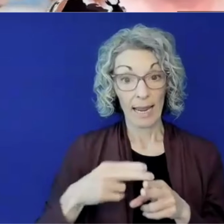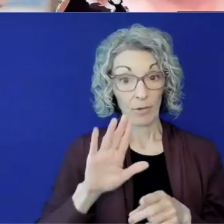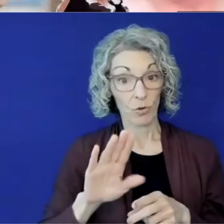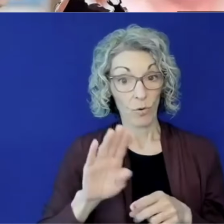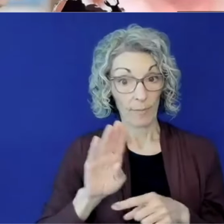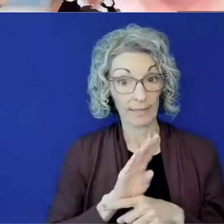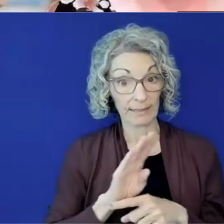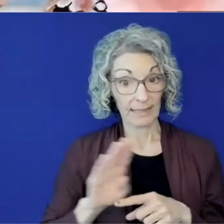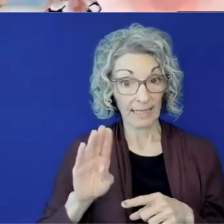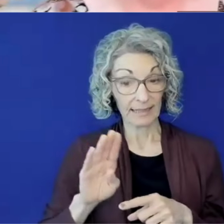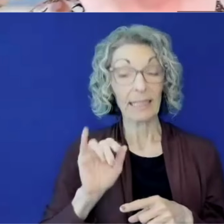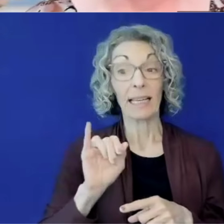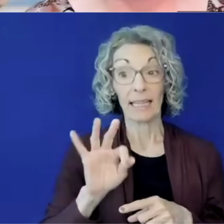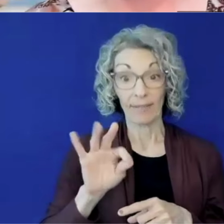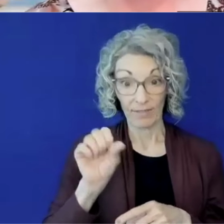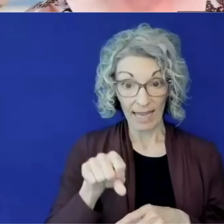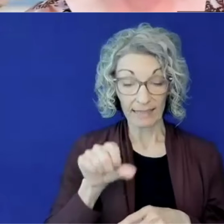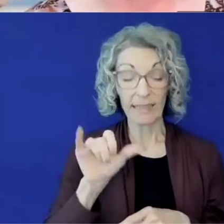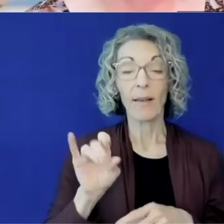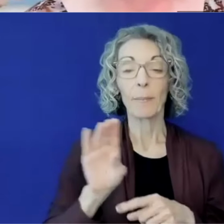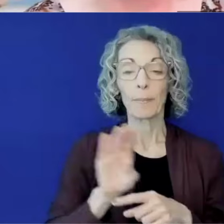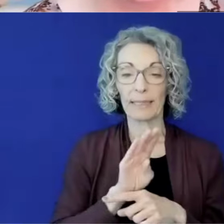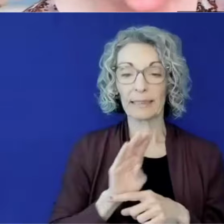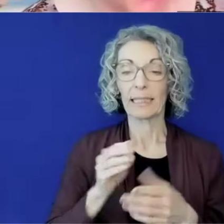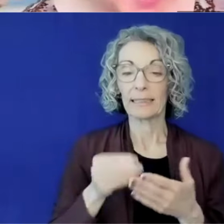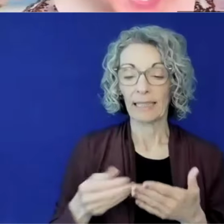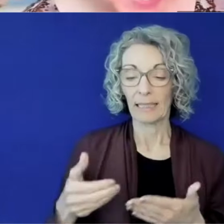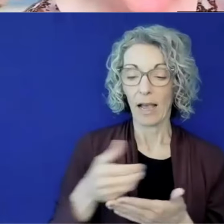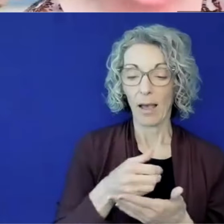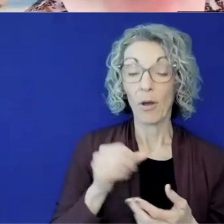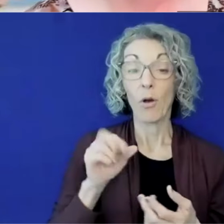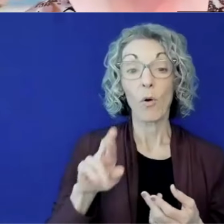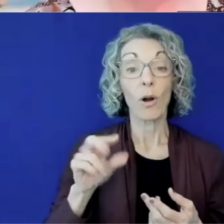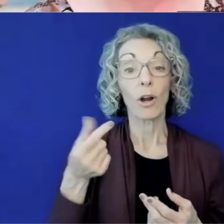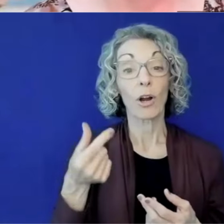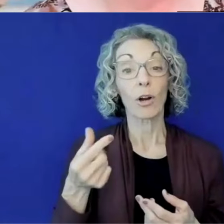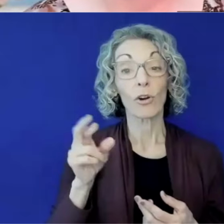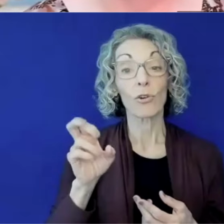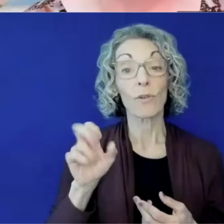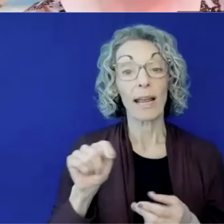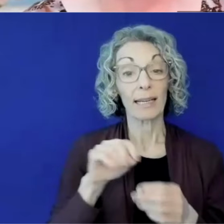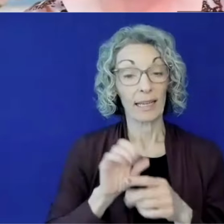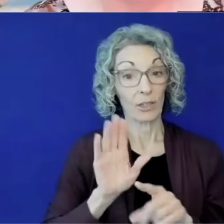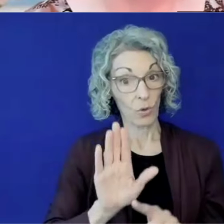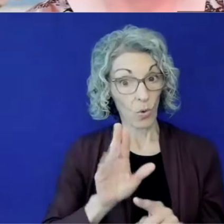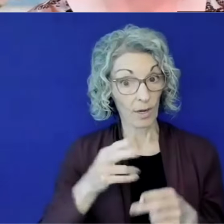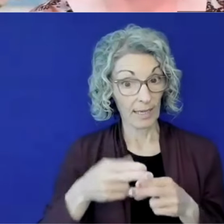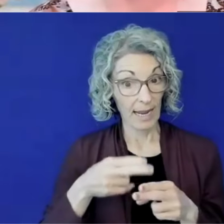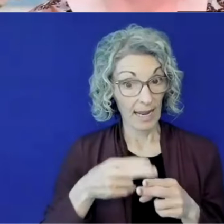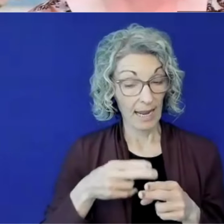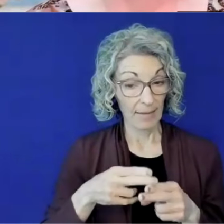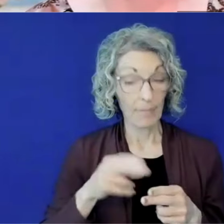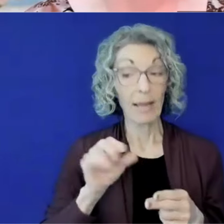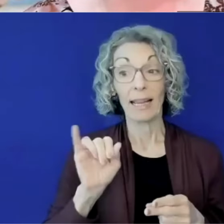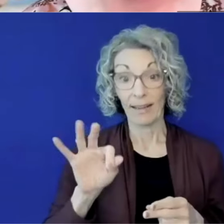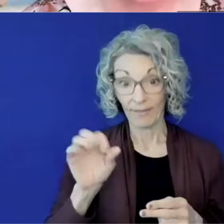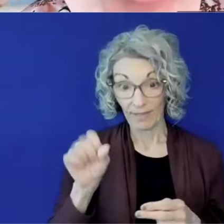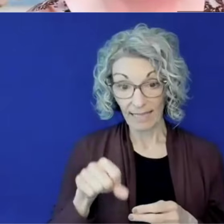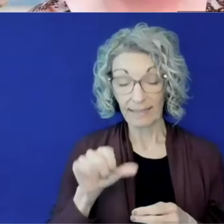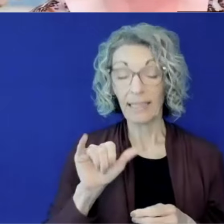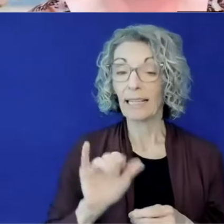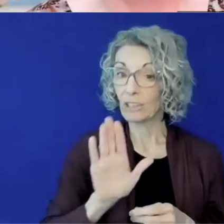it's business income, or whether the grant comes in your name, in which case it could potentially be your income. But